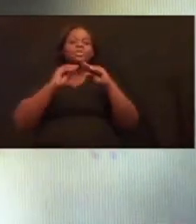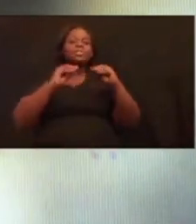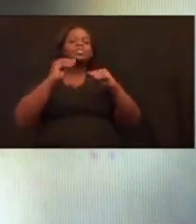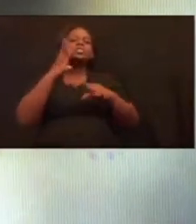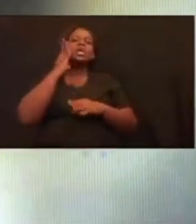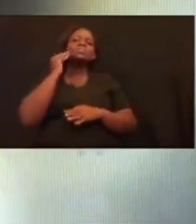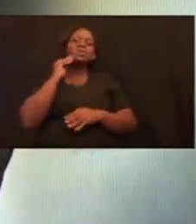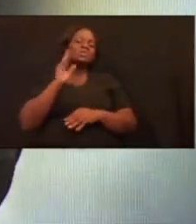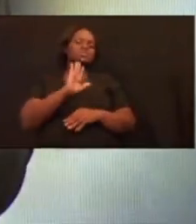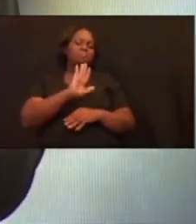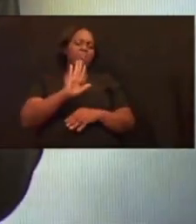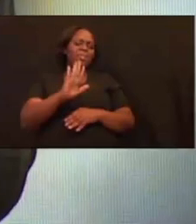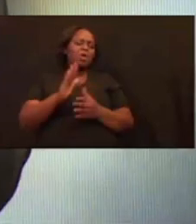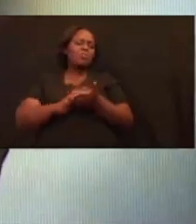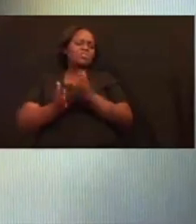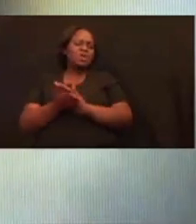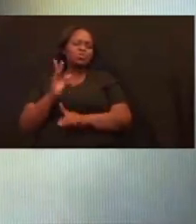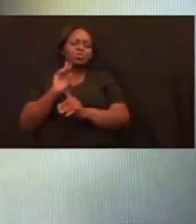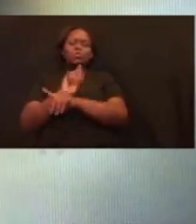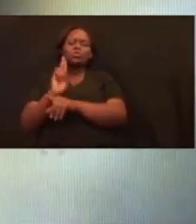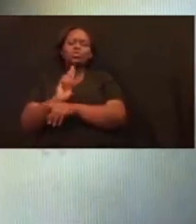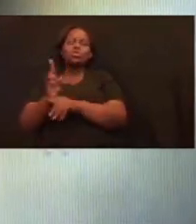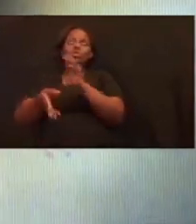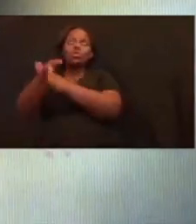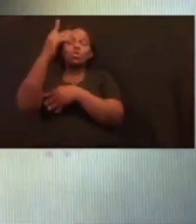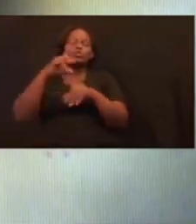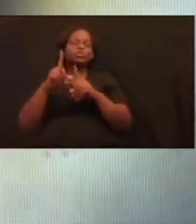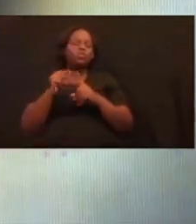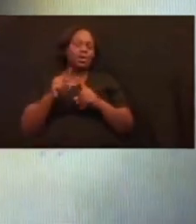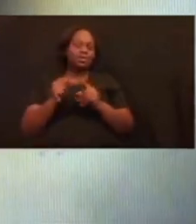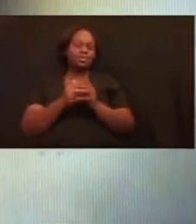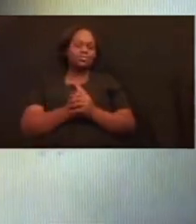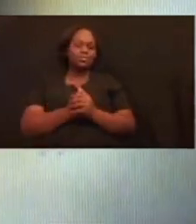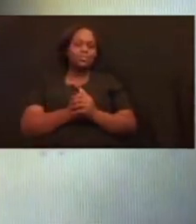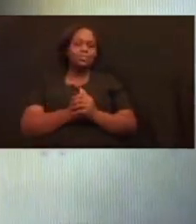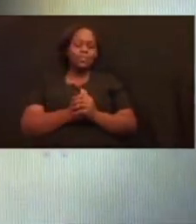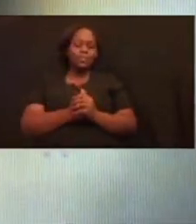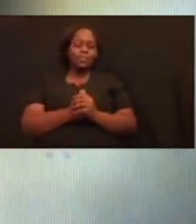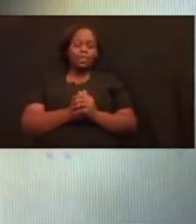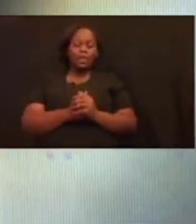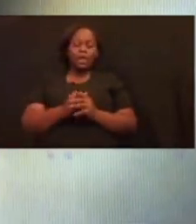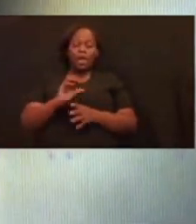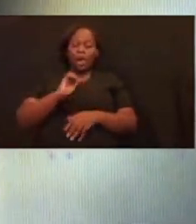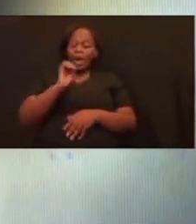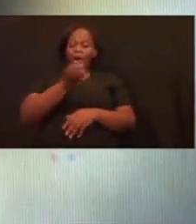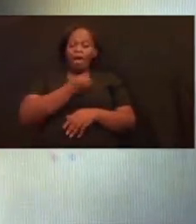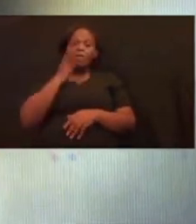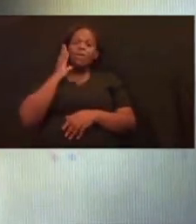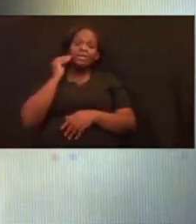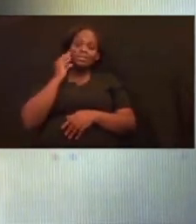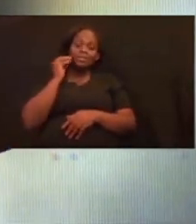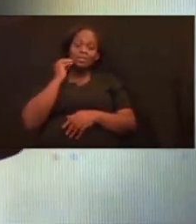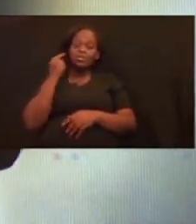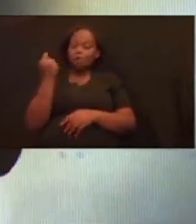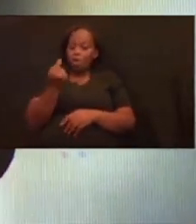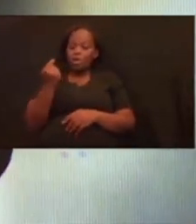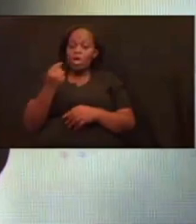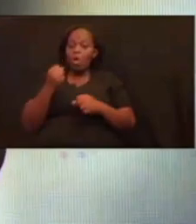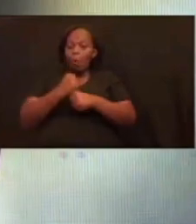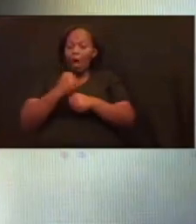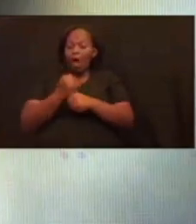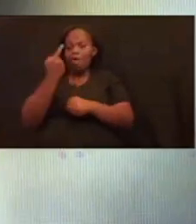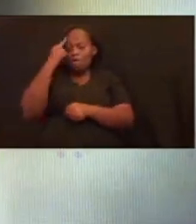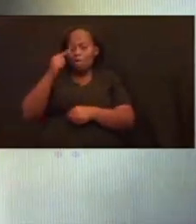must exalt the word of God above experiences, because our experiences only worked for us, but they have not been